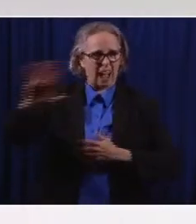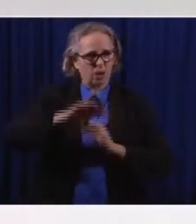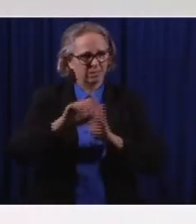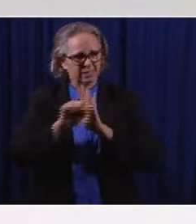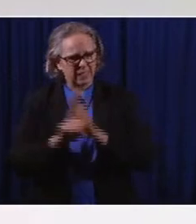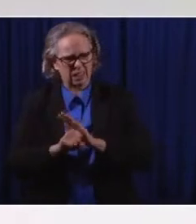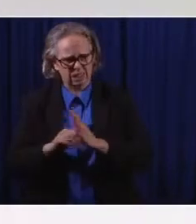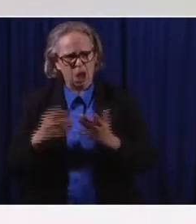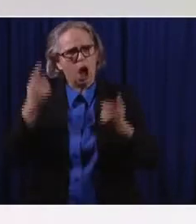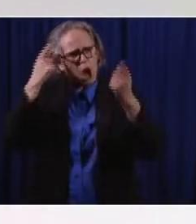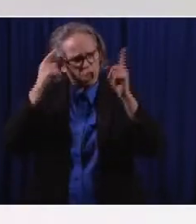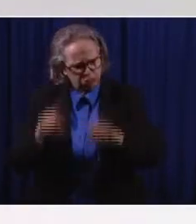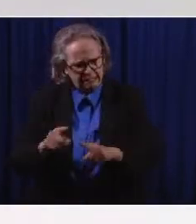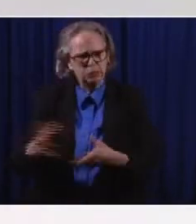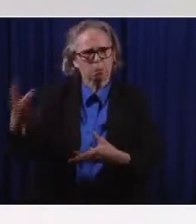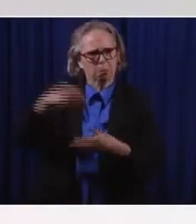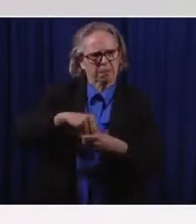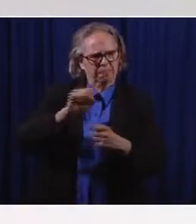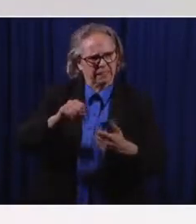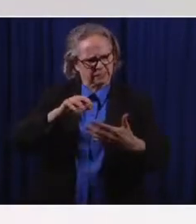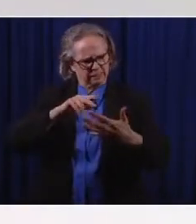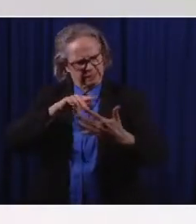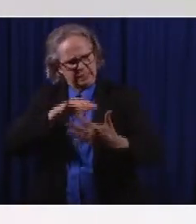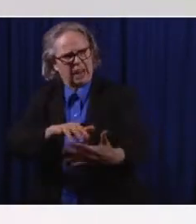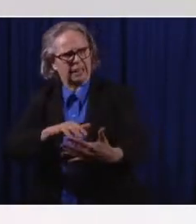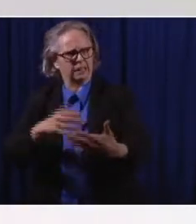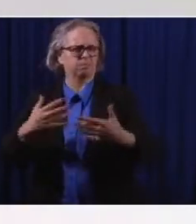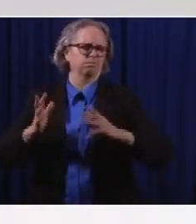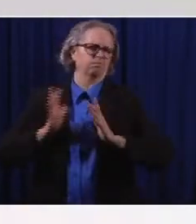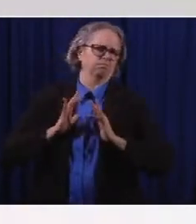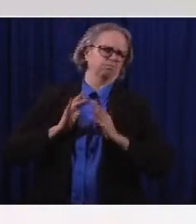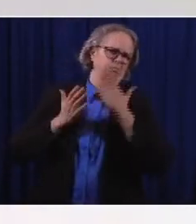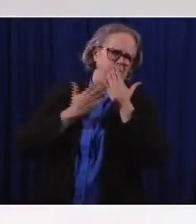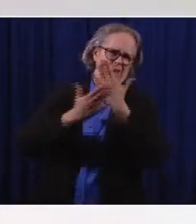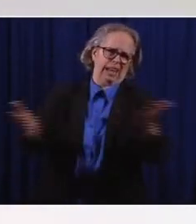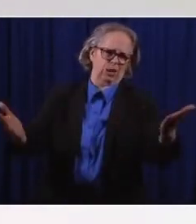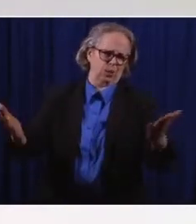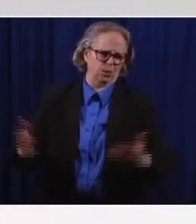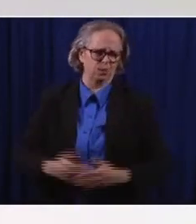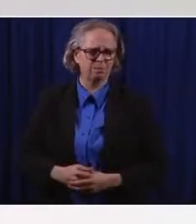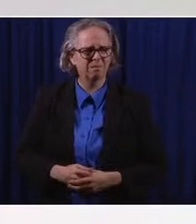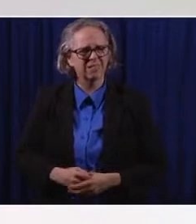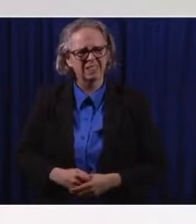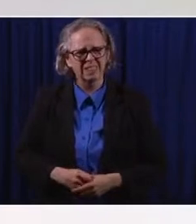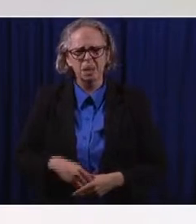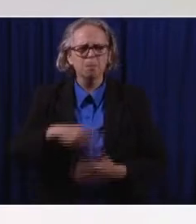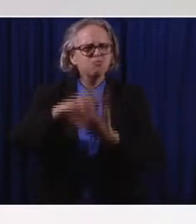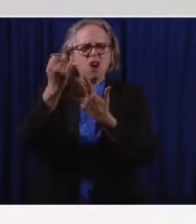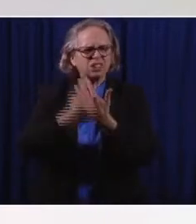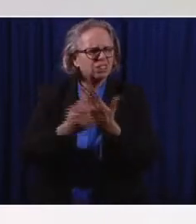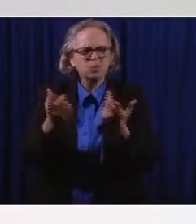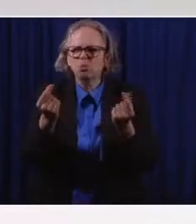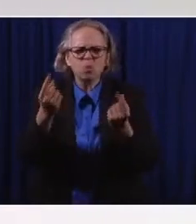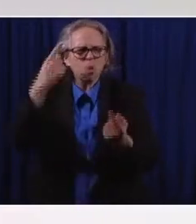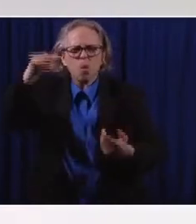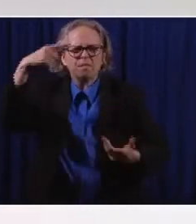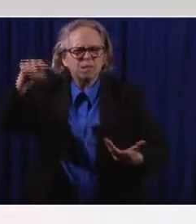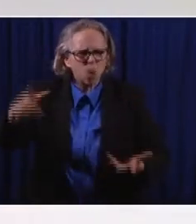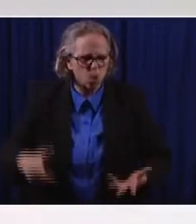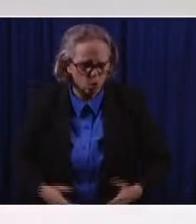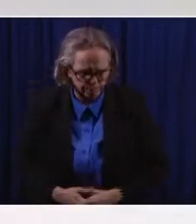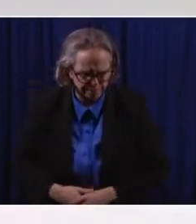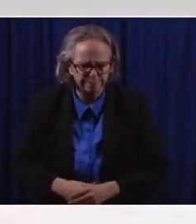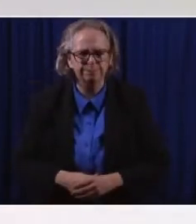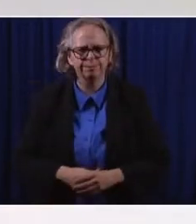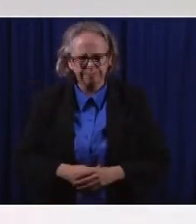answer this question. So to jump right into it, the purpose of this project that we carried out was to